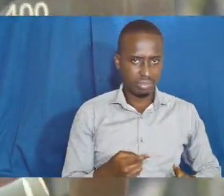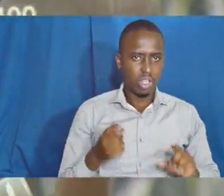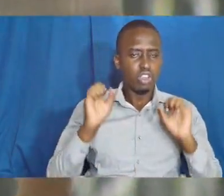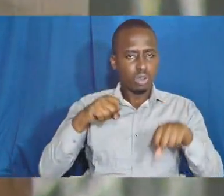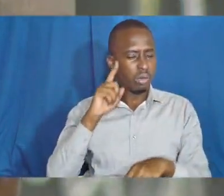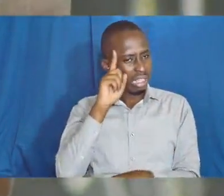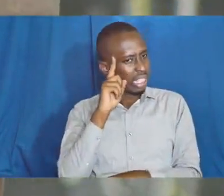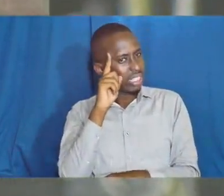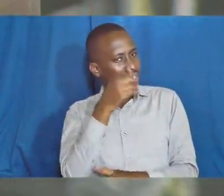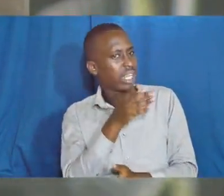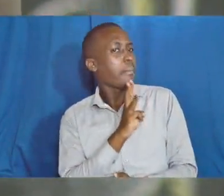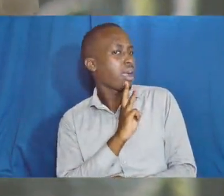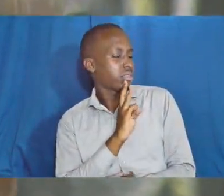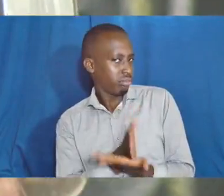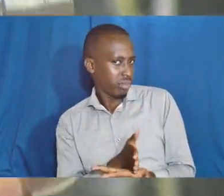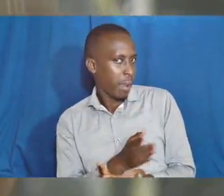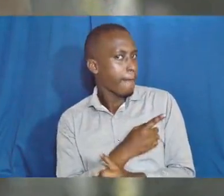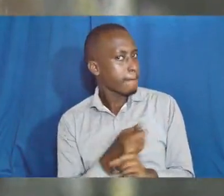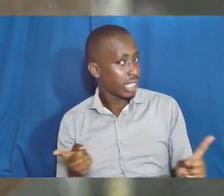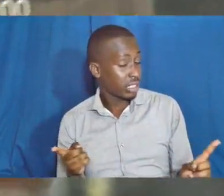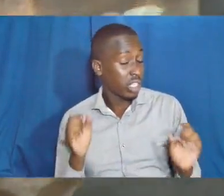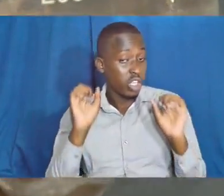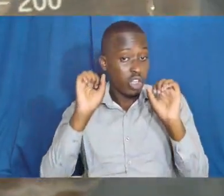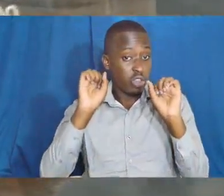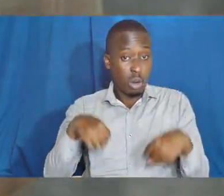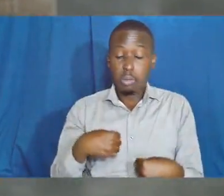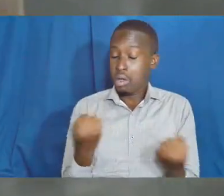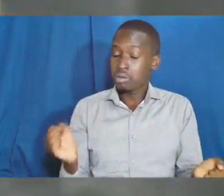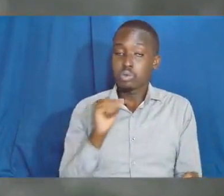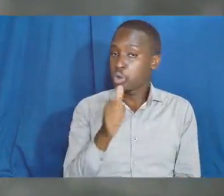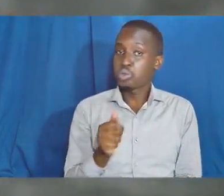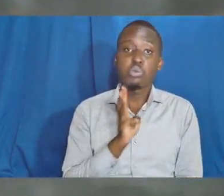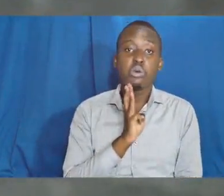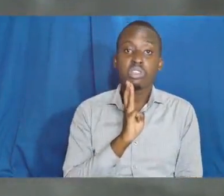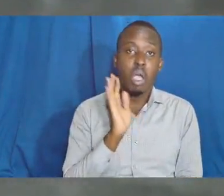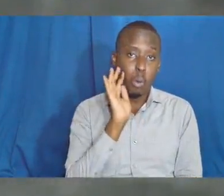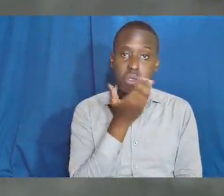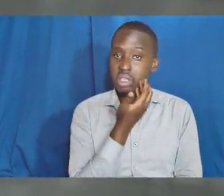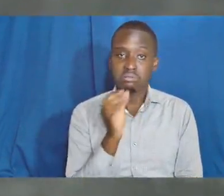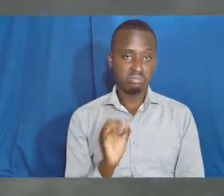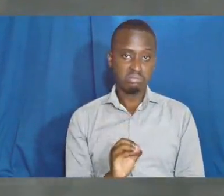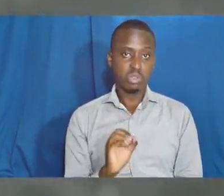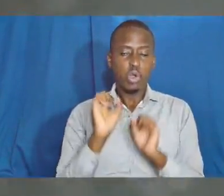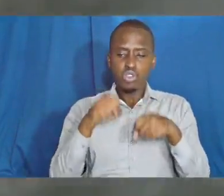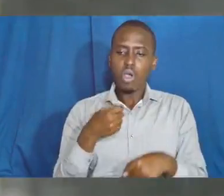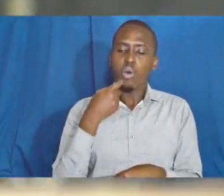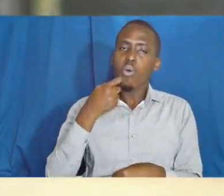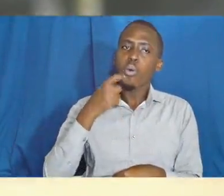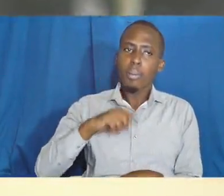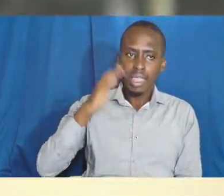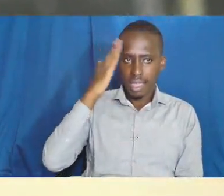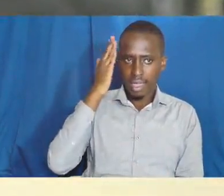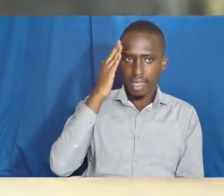think probably it is water, but probably it may not be water. So you need to determine the boiling